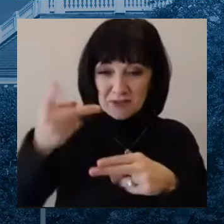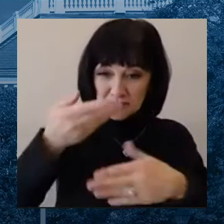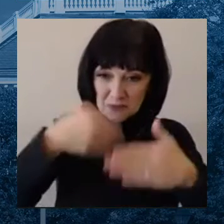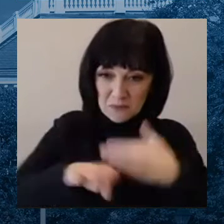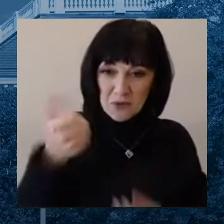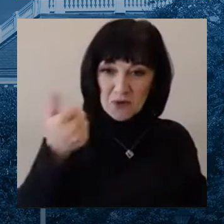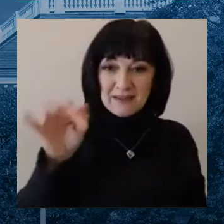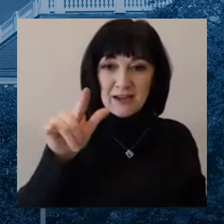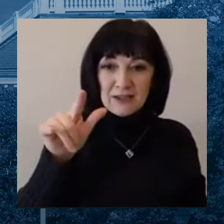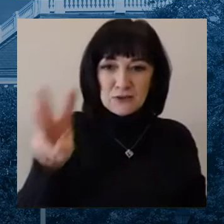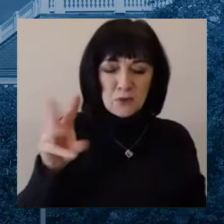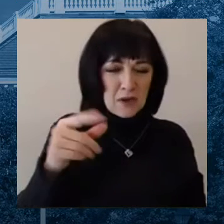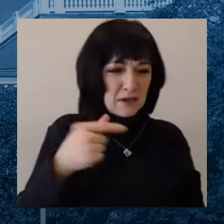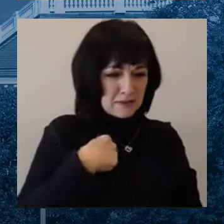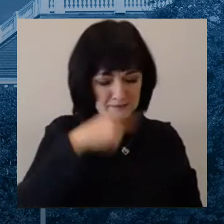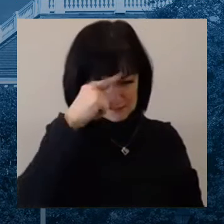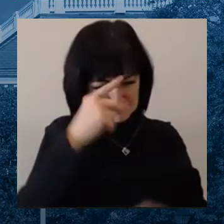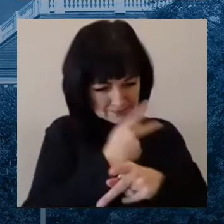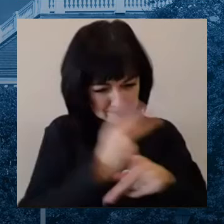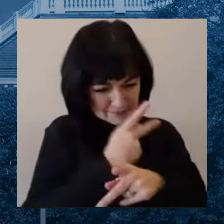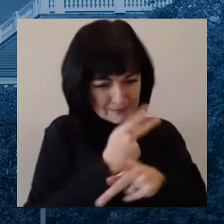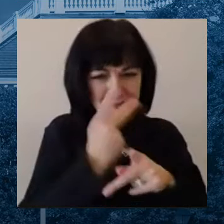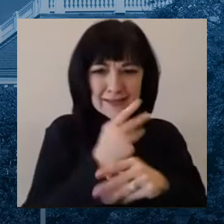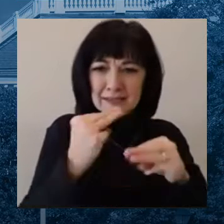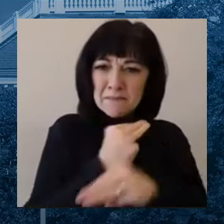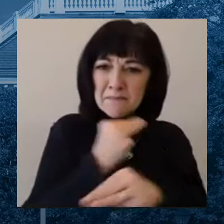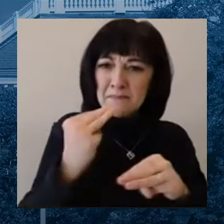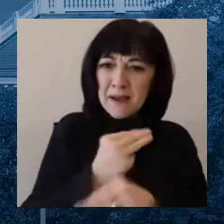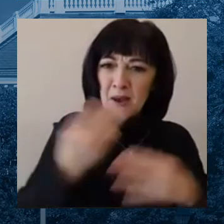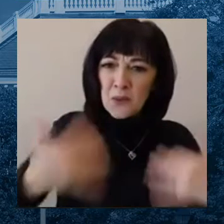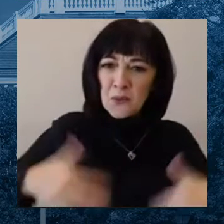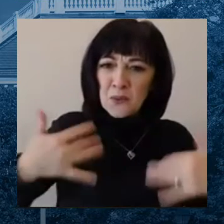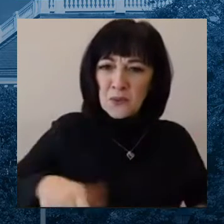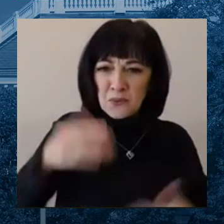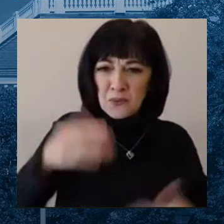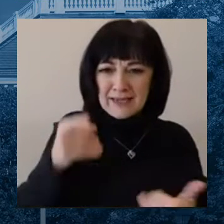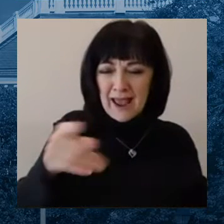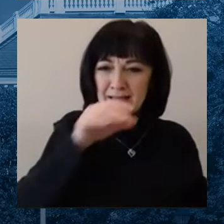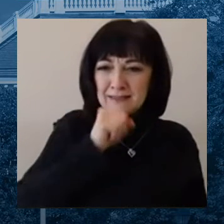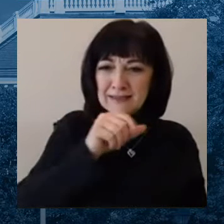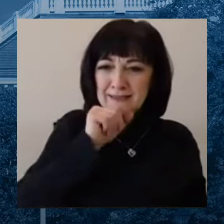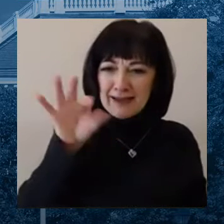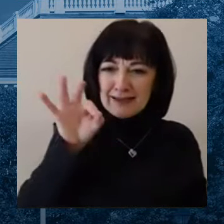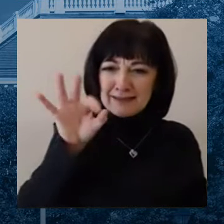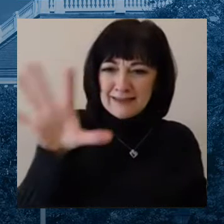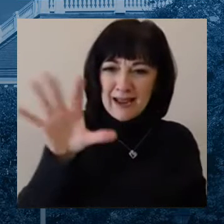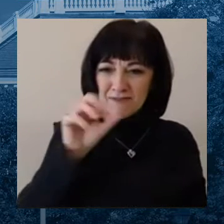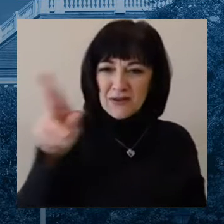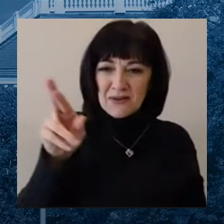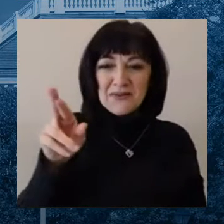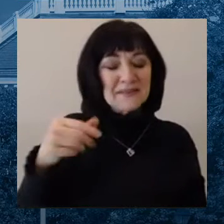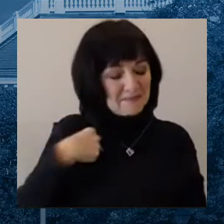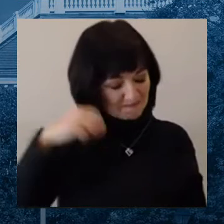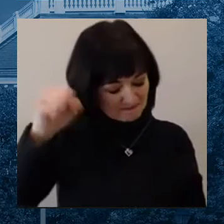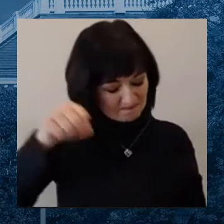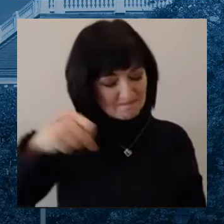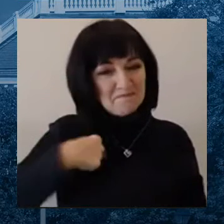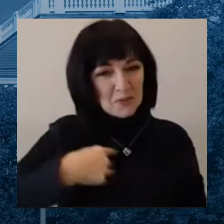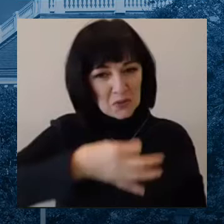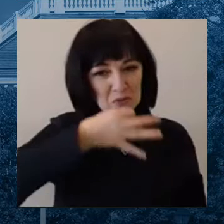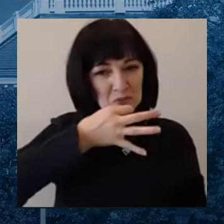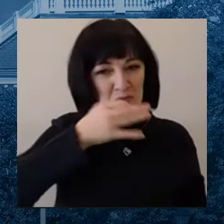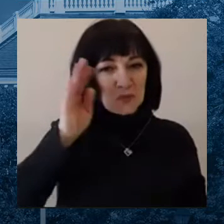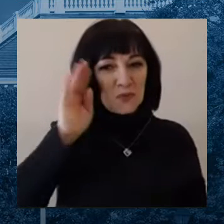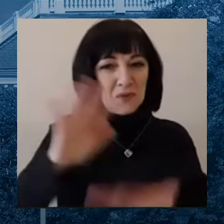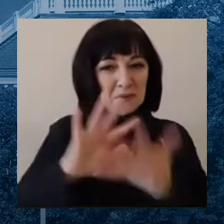1926. I did quick math to determine that you're 95 or close to 95 years. Close to 95, yes.